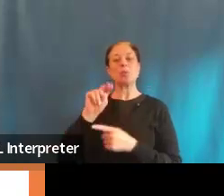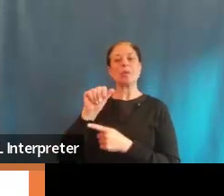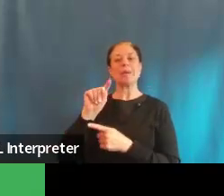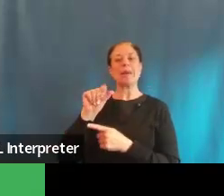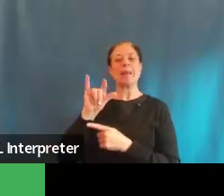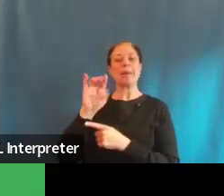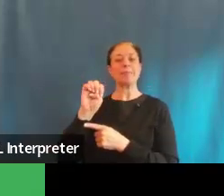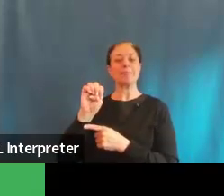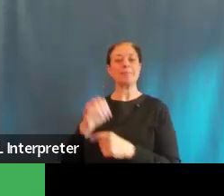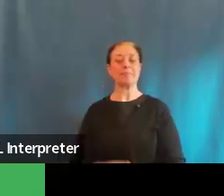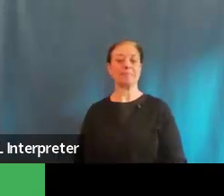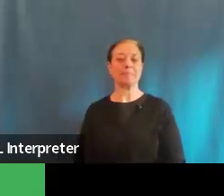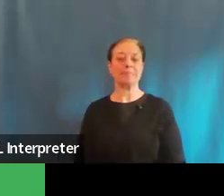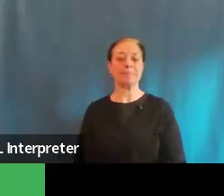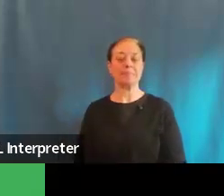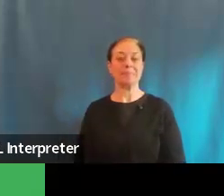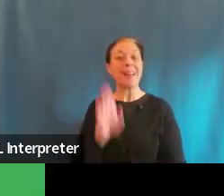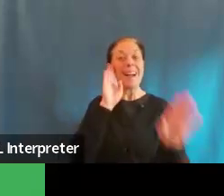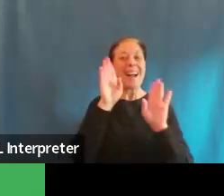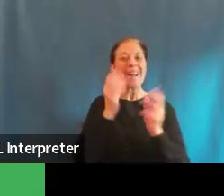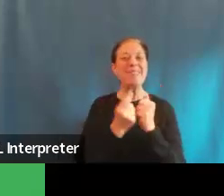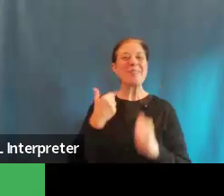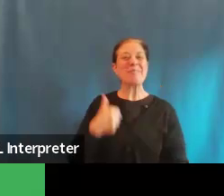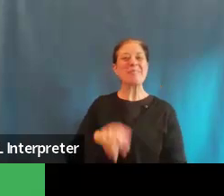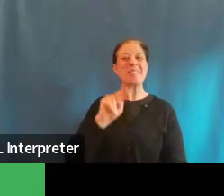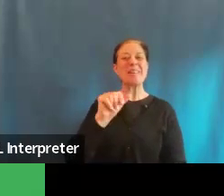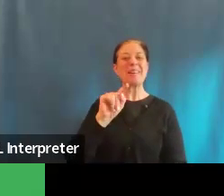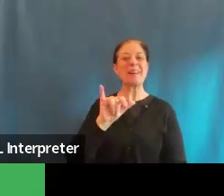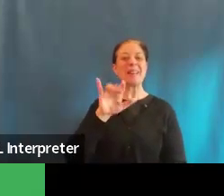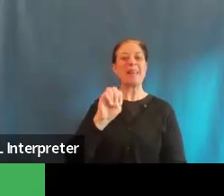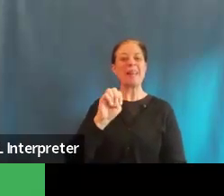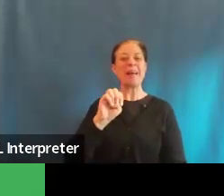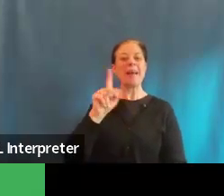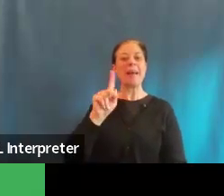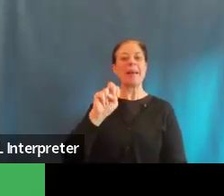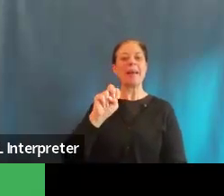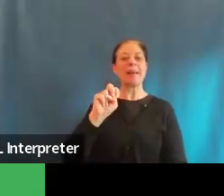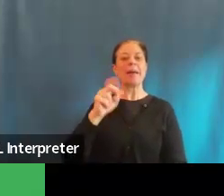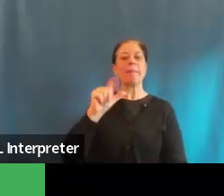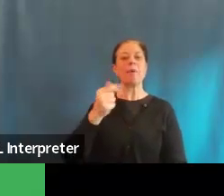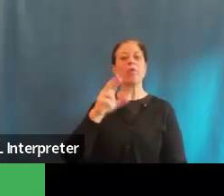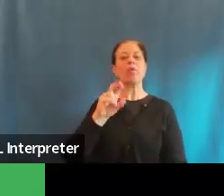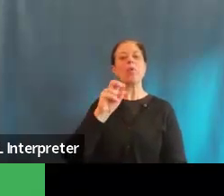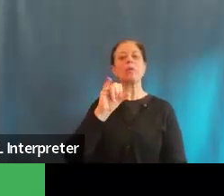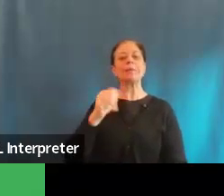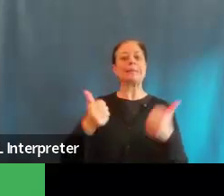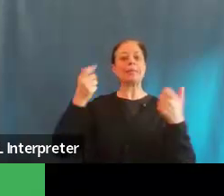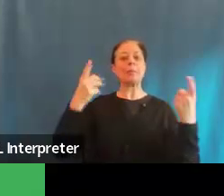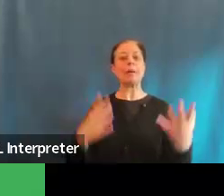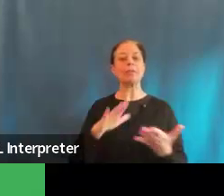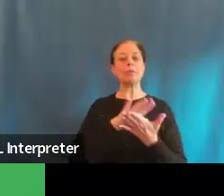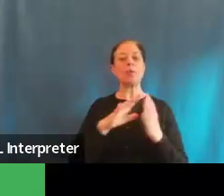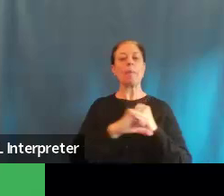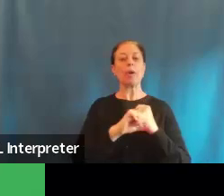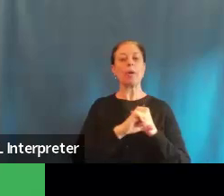Natalie. Hi everyone, I'm Natalie Capagrosi, Senior Manager of School Marketing, here to talk about some early readers